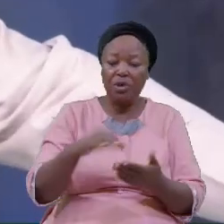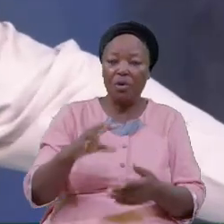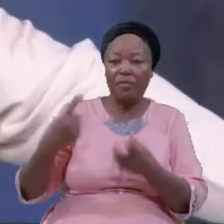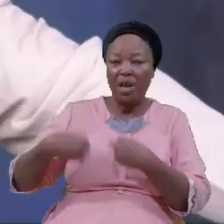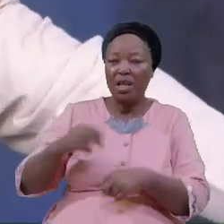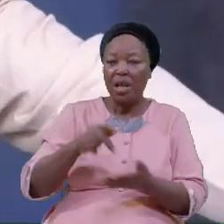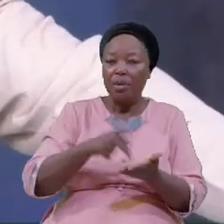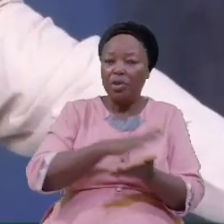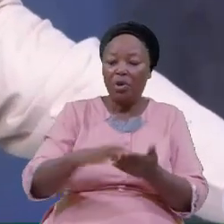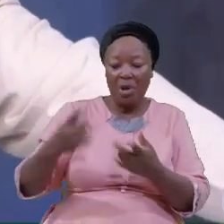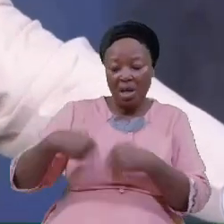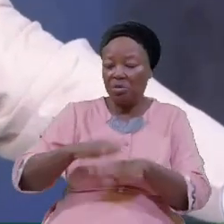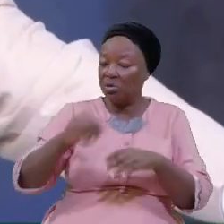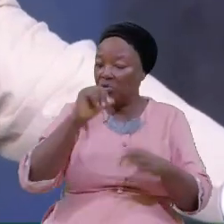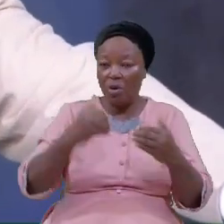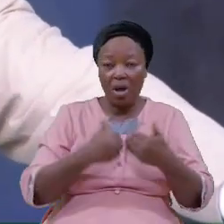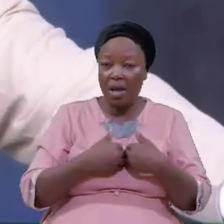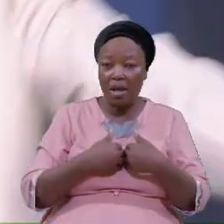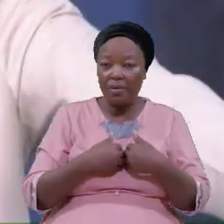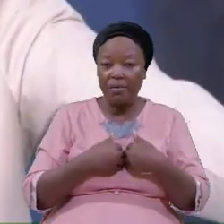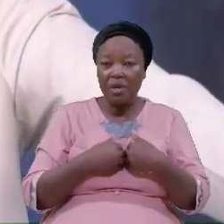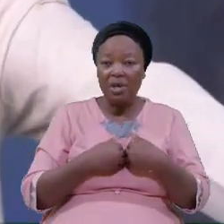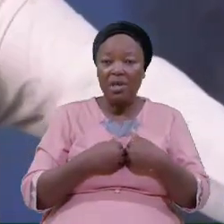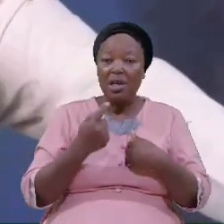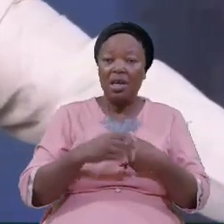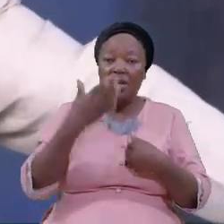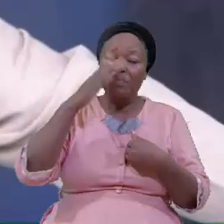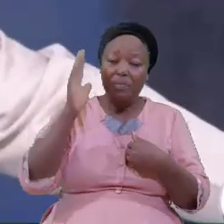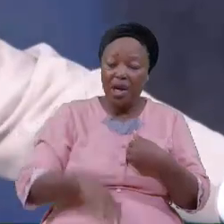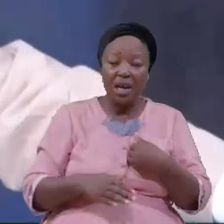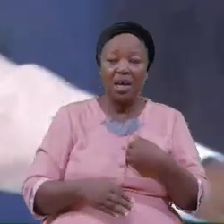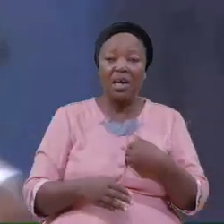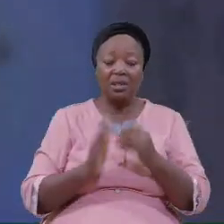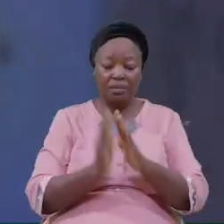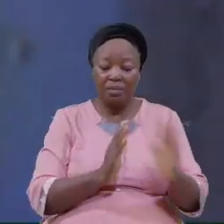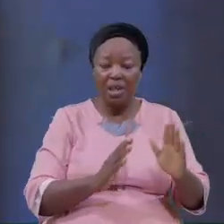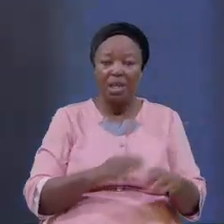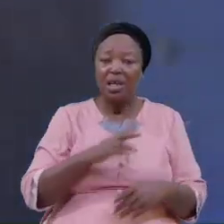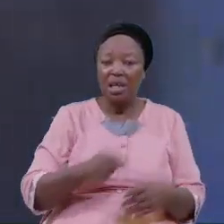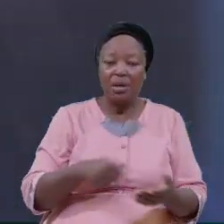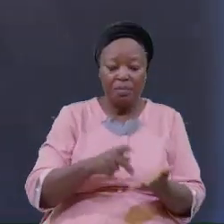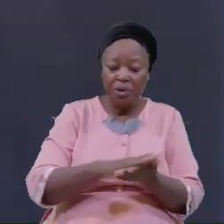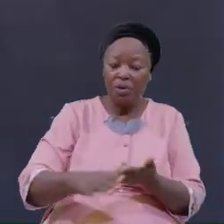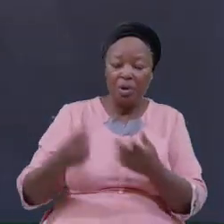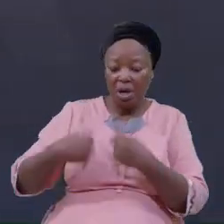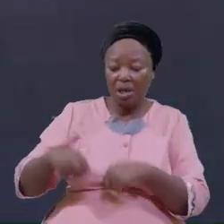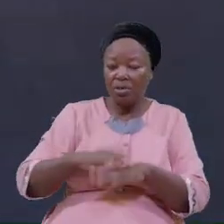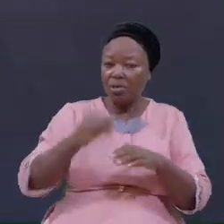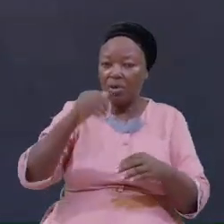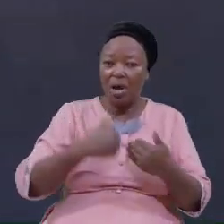not have inordinate ambition. A pure heart does not have that kind